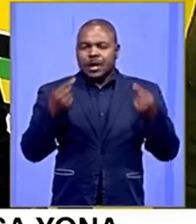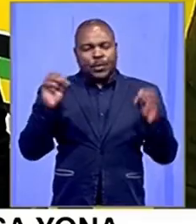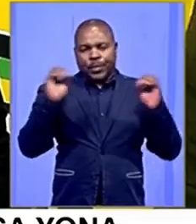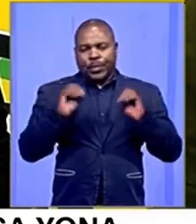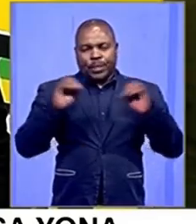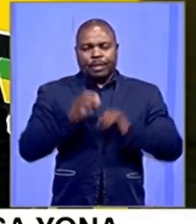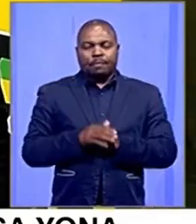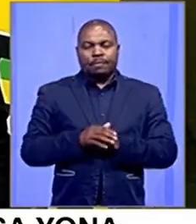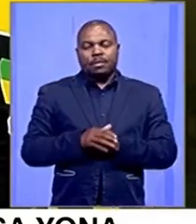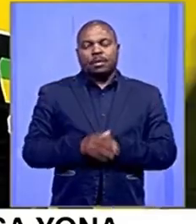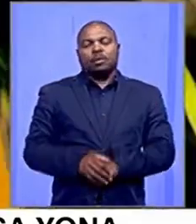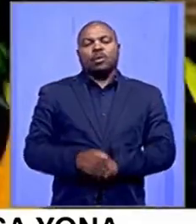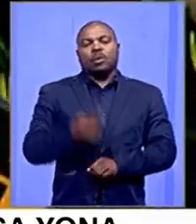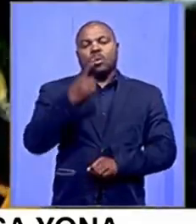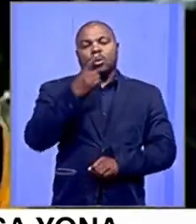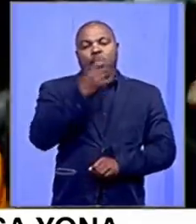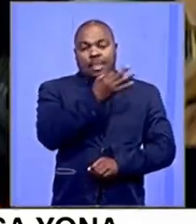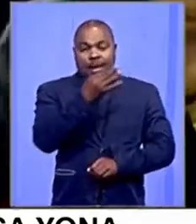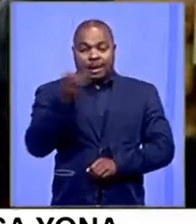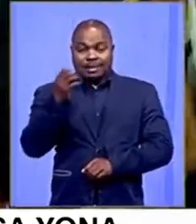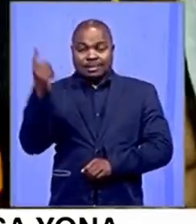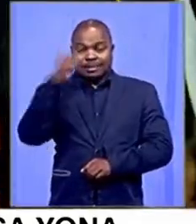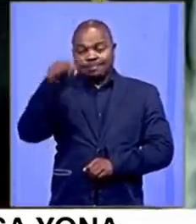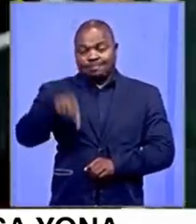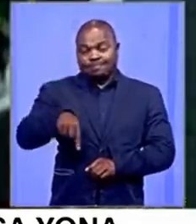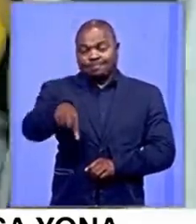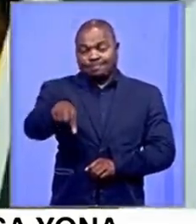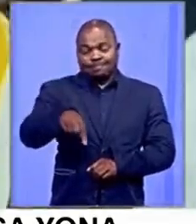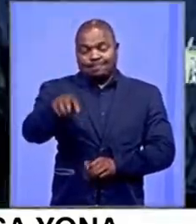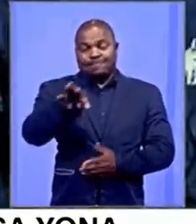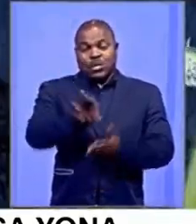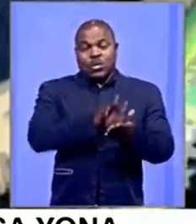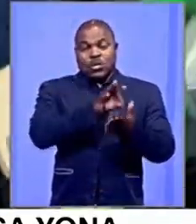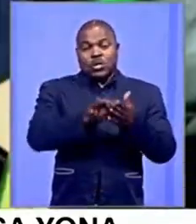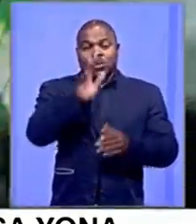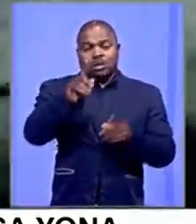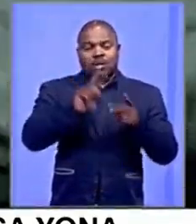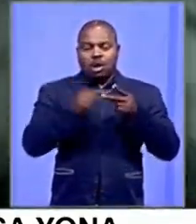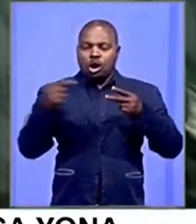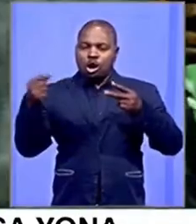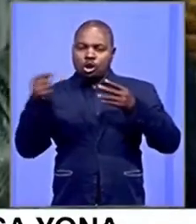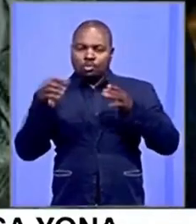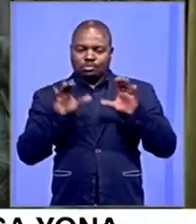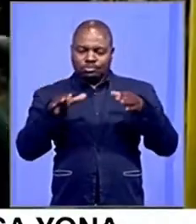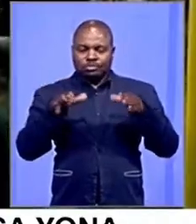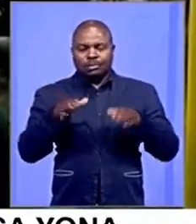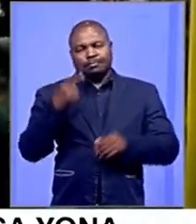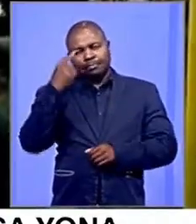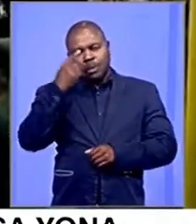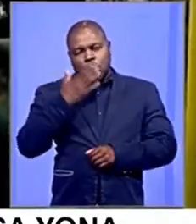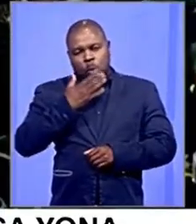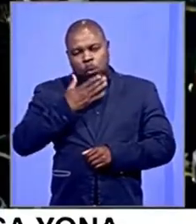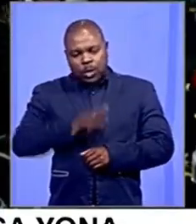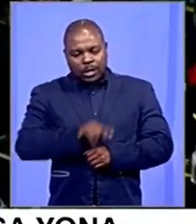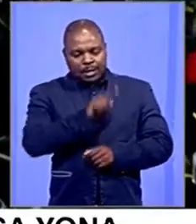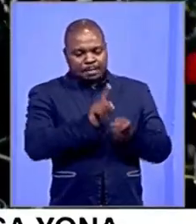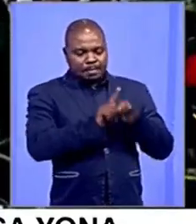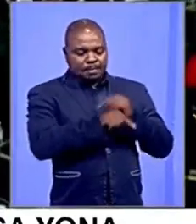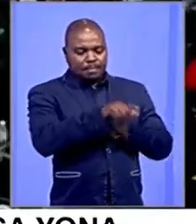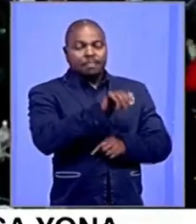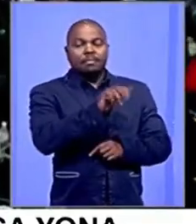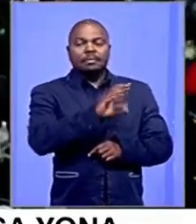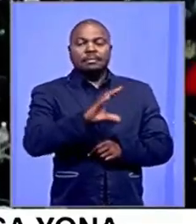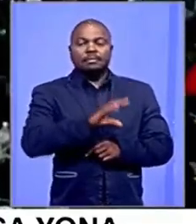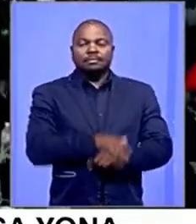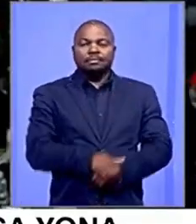Ke matsatsi a ka ba magolo a mararo go tloa jwale go ya letsatsi la dikgetho mme megabo ganyetsi e shebile go theola ANC pusong.